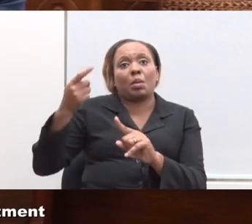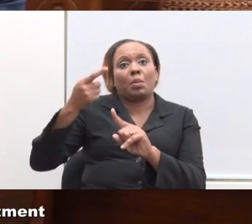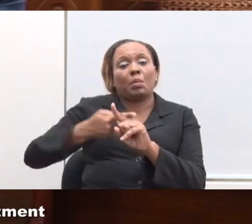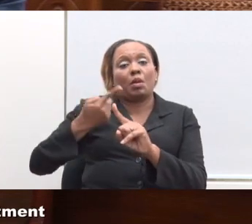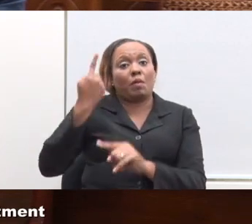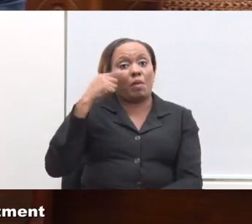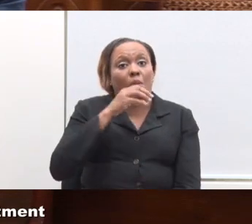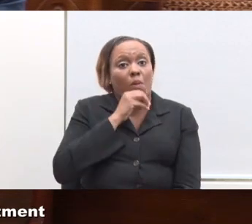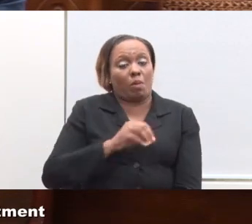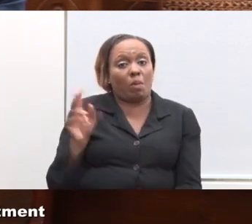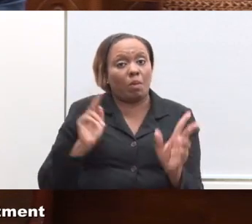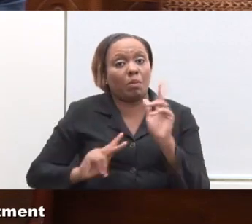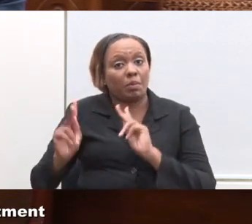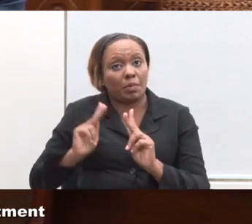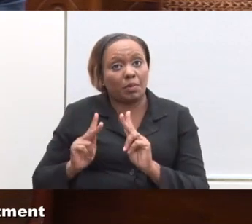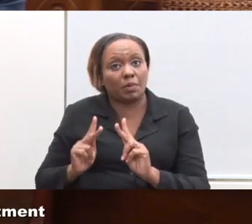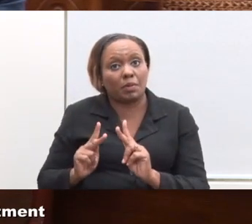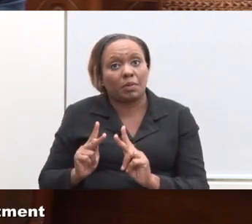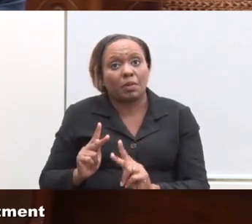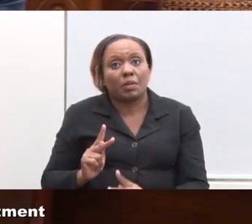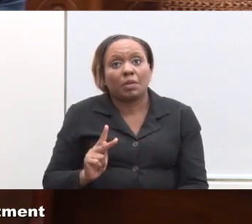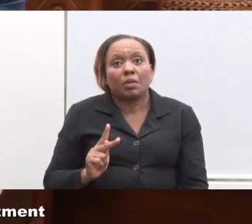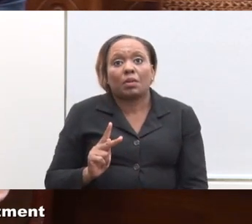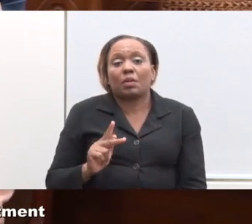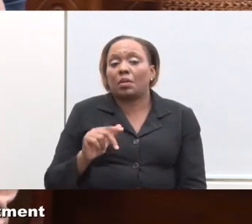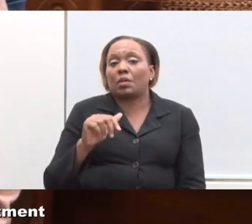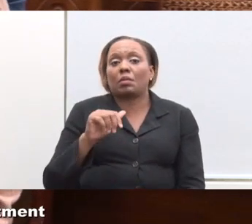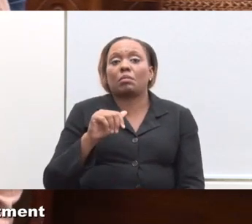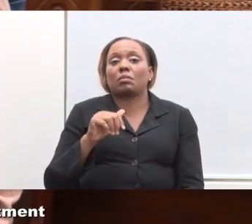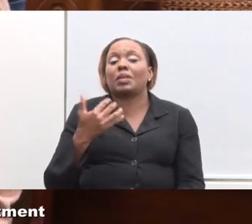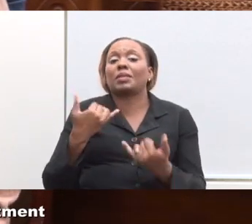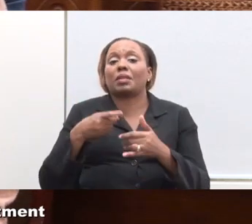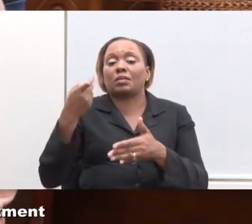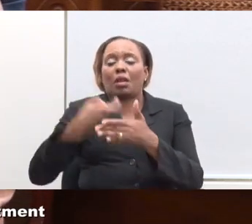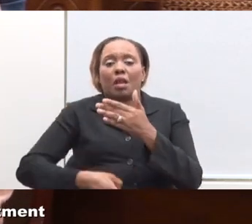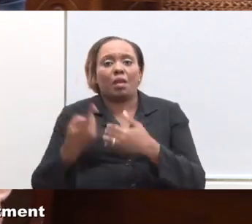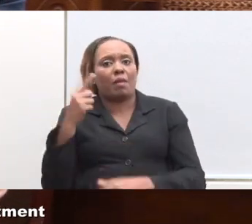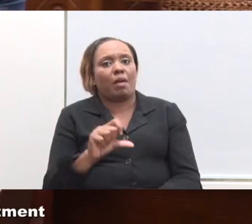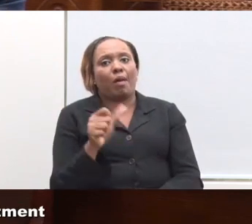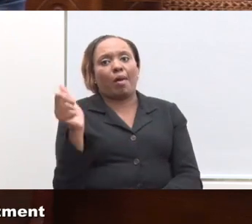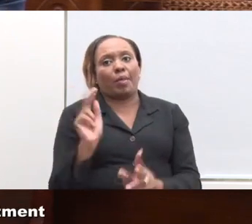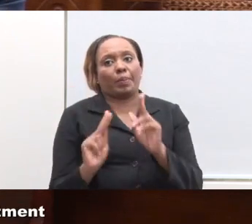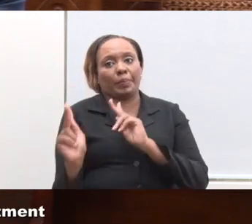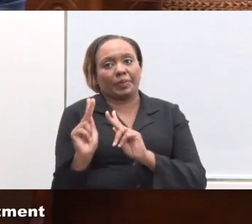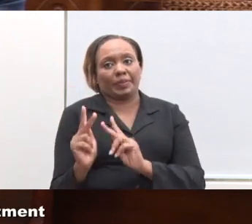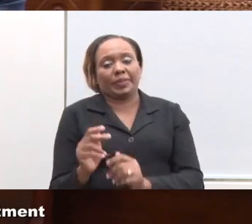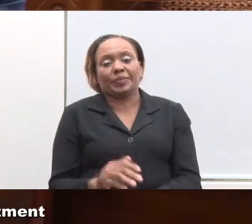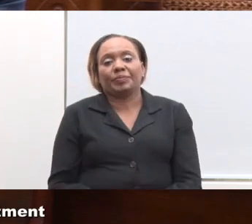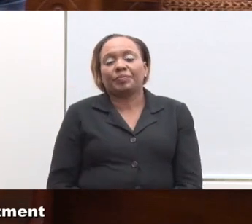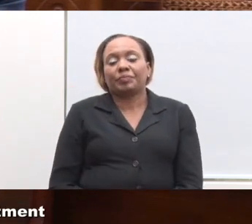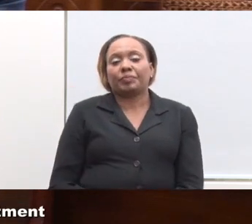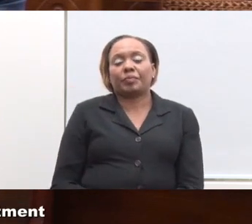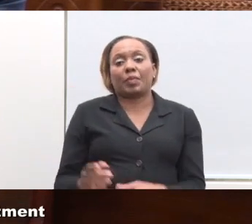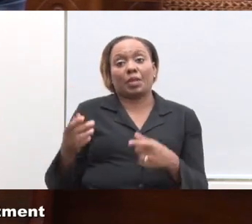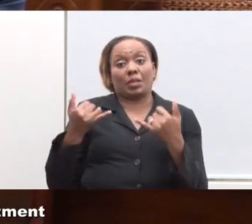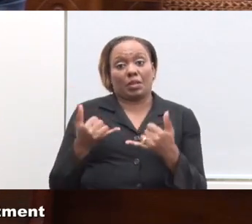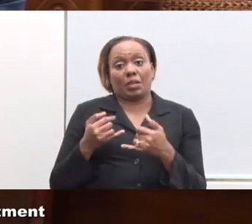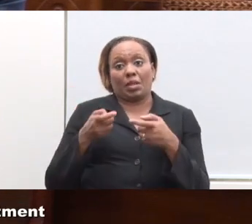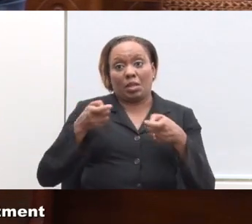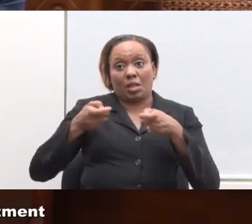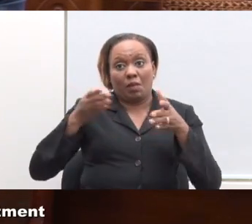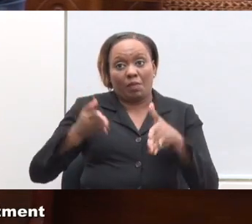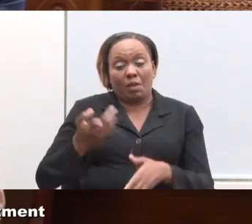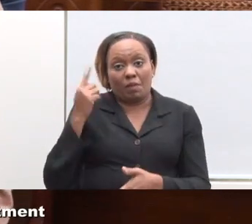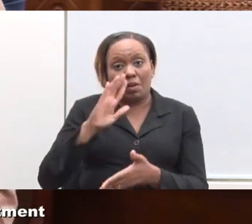senior citizens, it is not the practice of all. I have been advised by the Governor of the Central Bank today